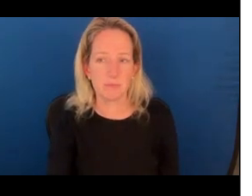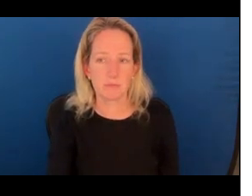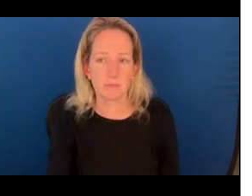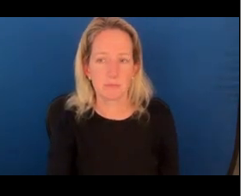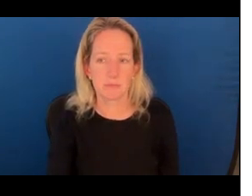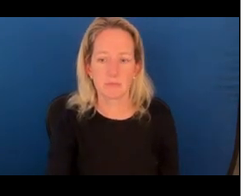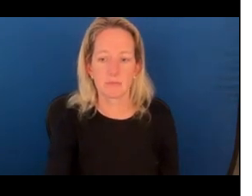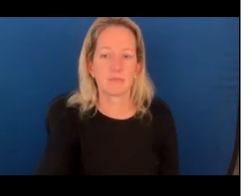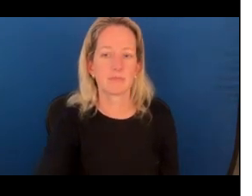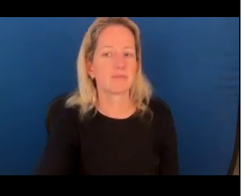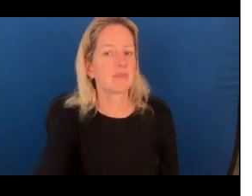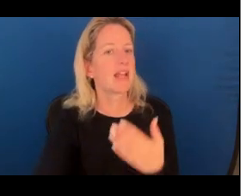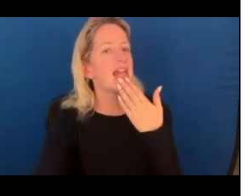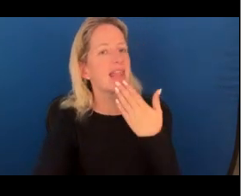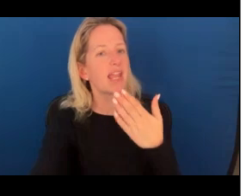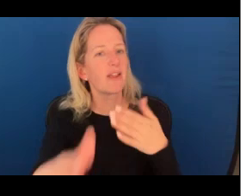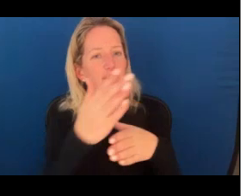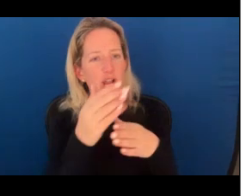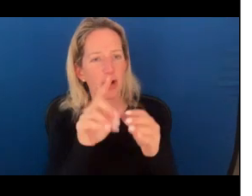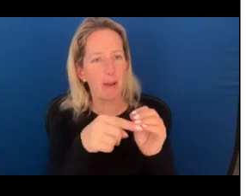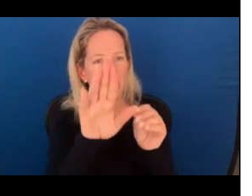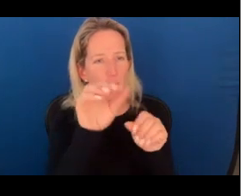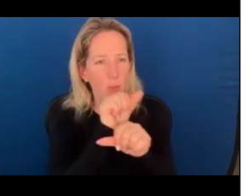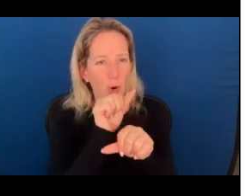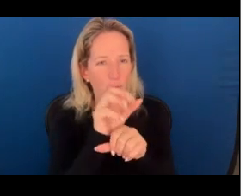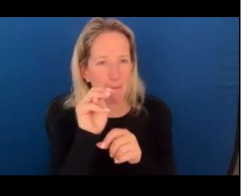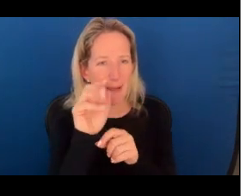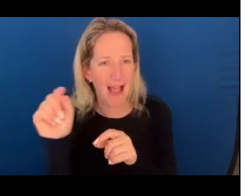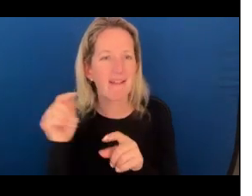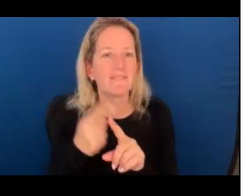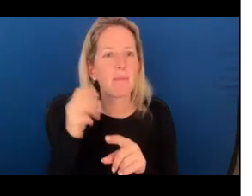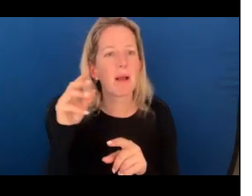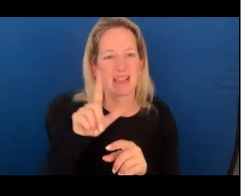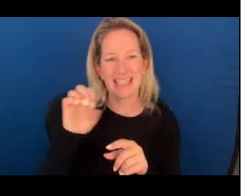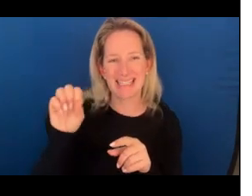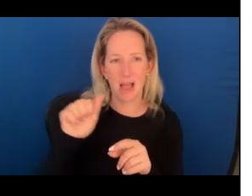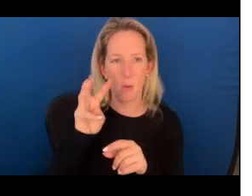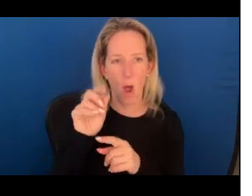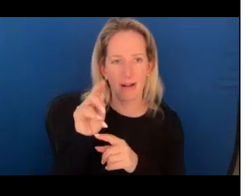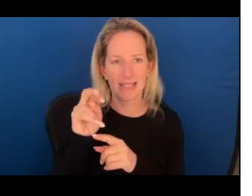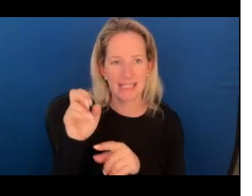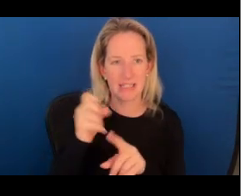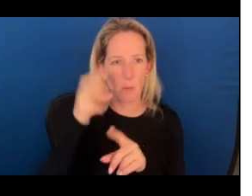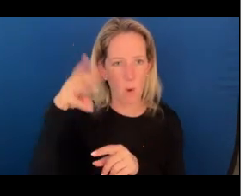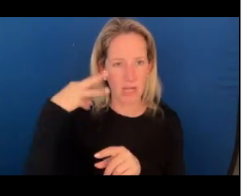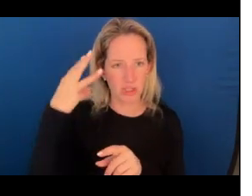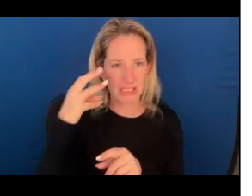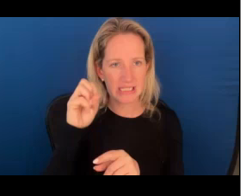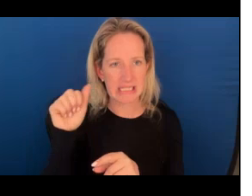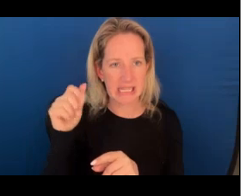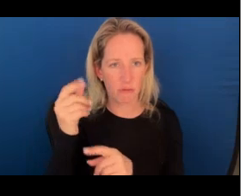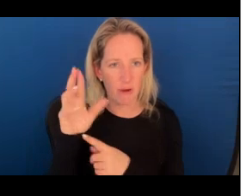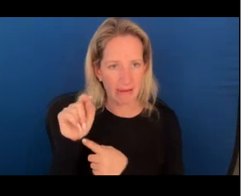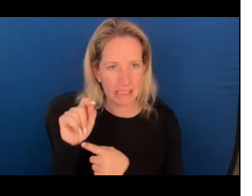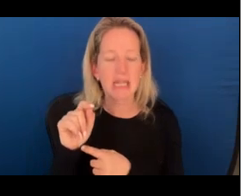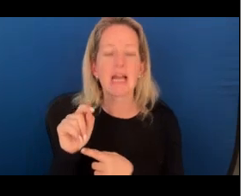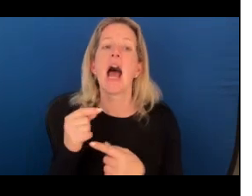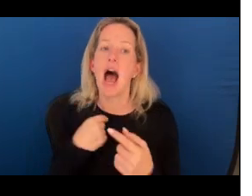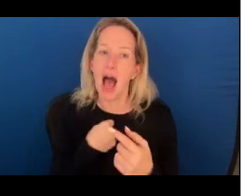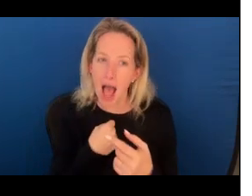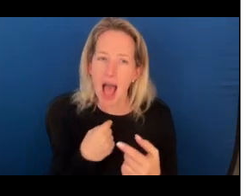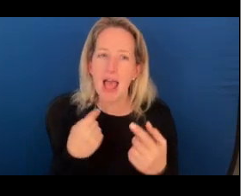Thanks for sharing about your work, Matt. Lisa Watkins, Washington Sea Grant. I admire your efforts to collect data while you're